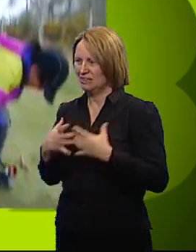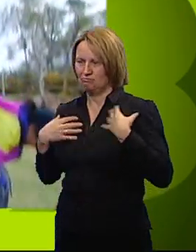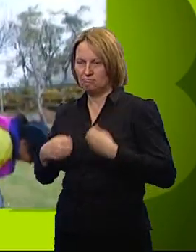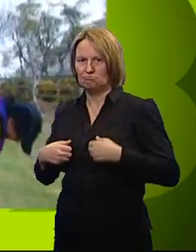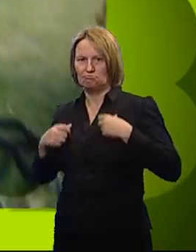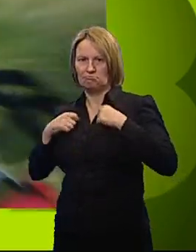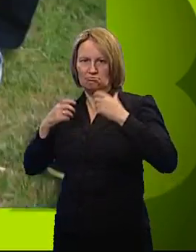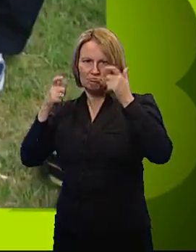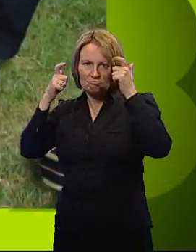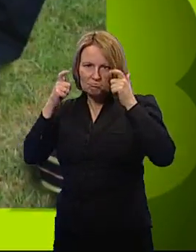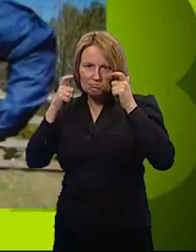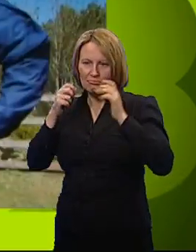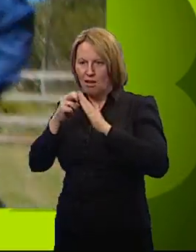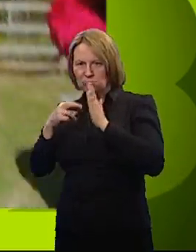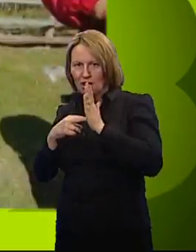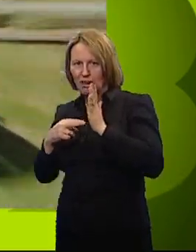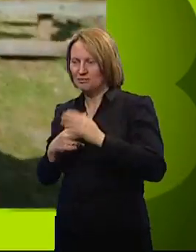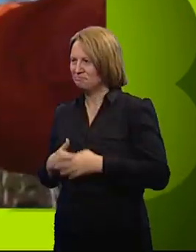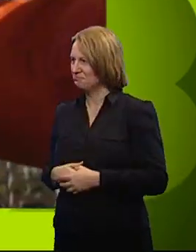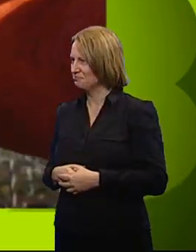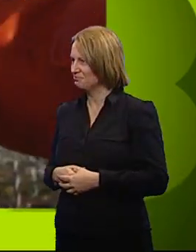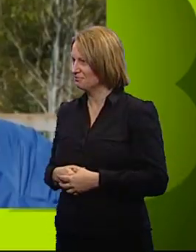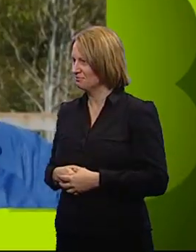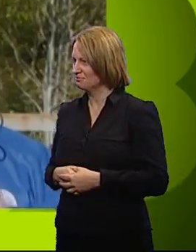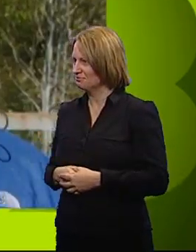to be harnessed up first.